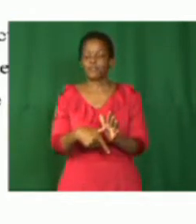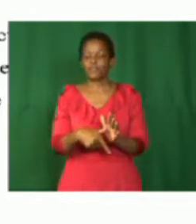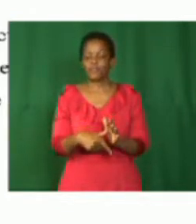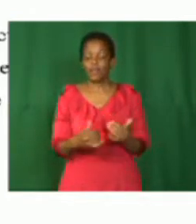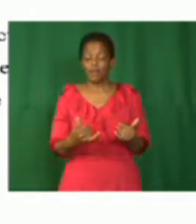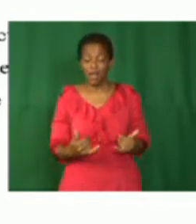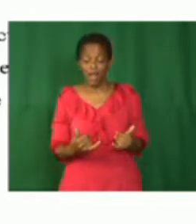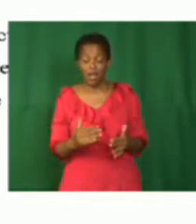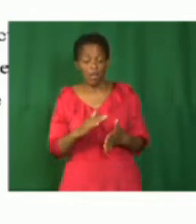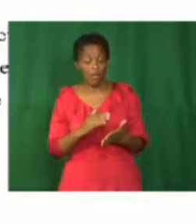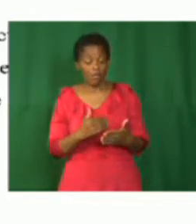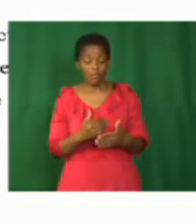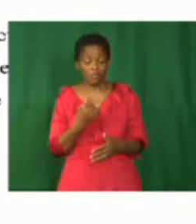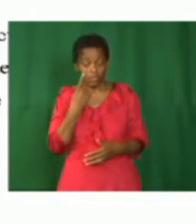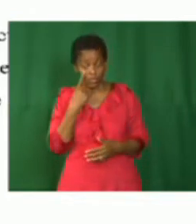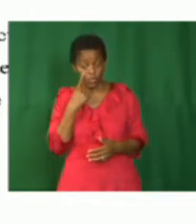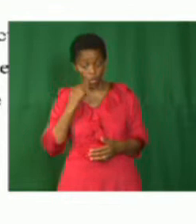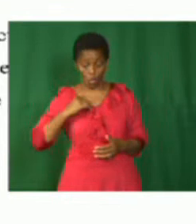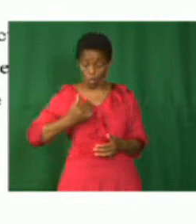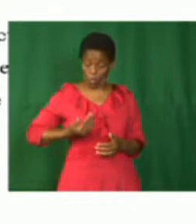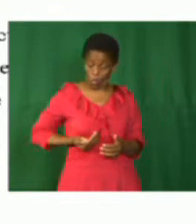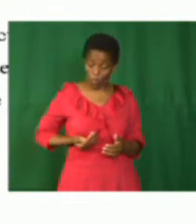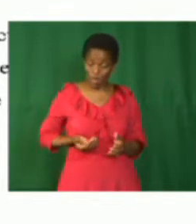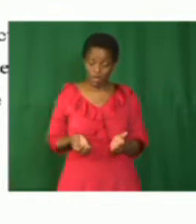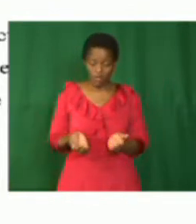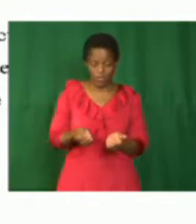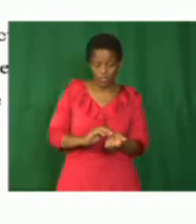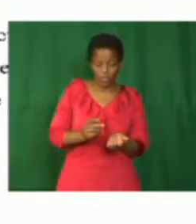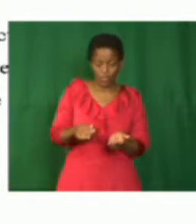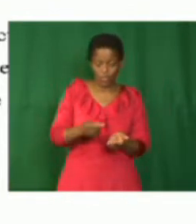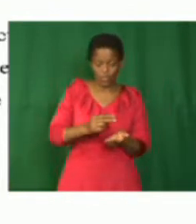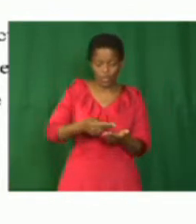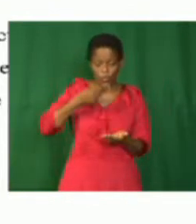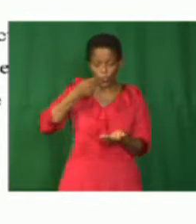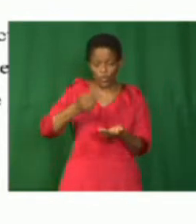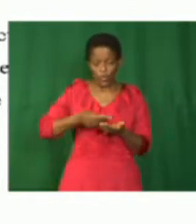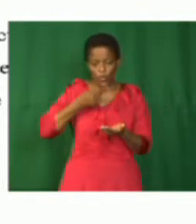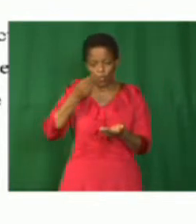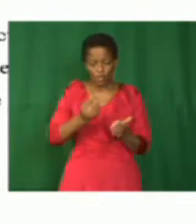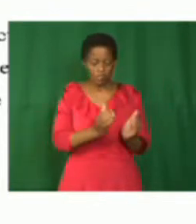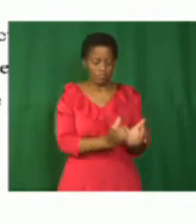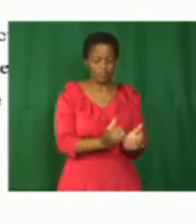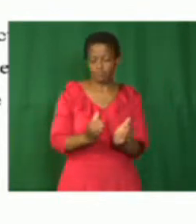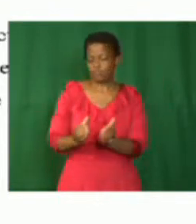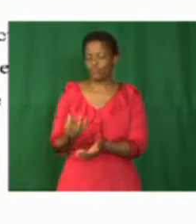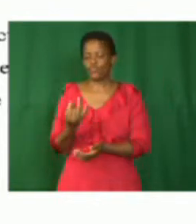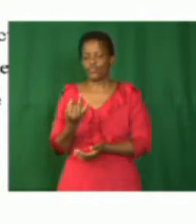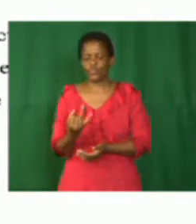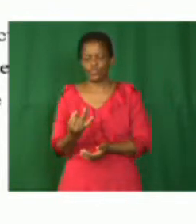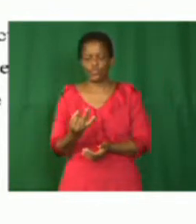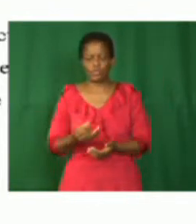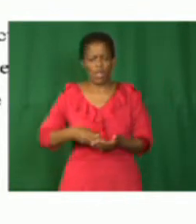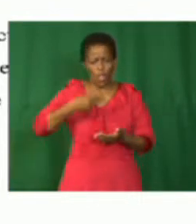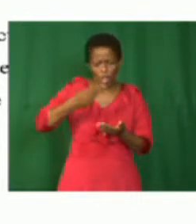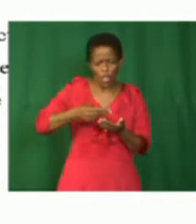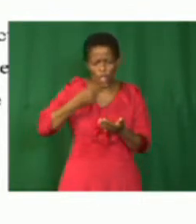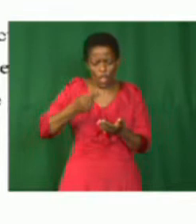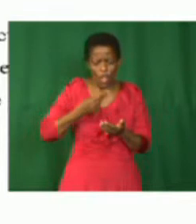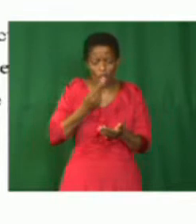of piping hot soup. We ate heartily as we were feeling really very cold.